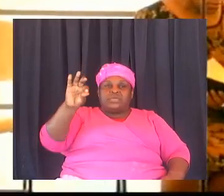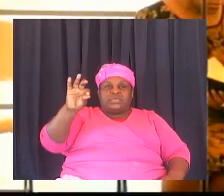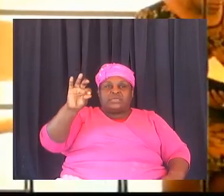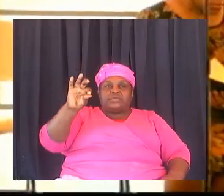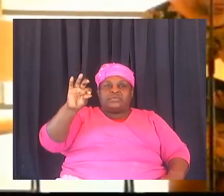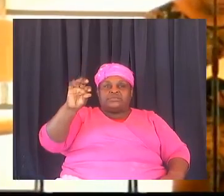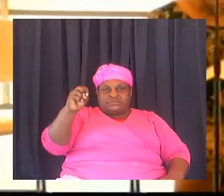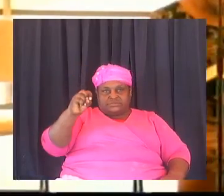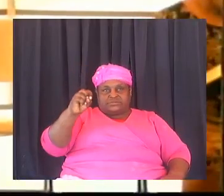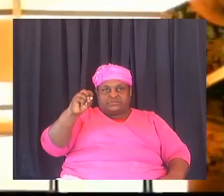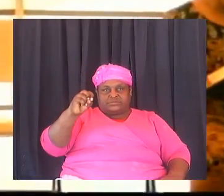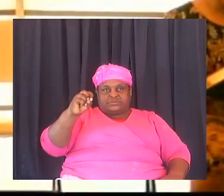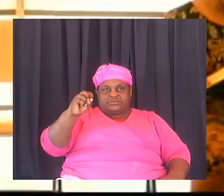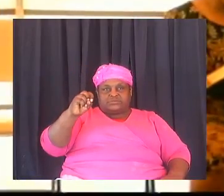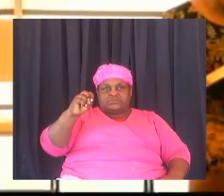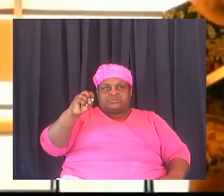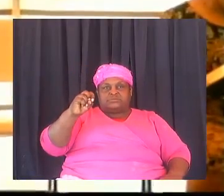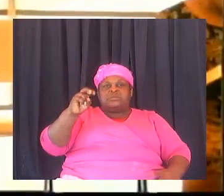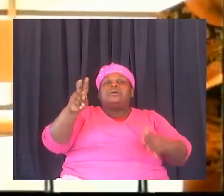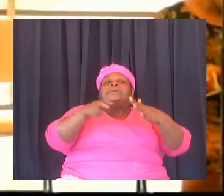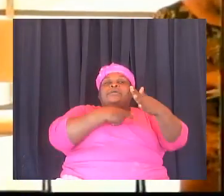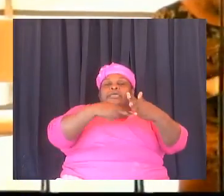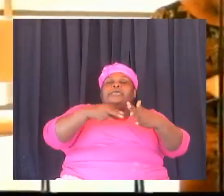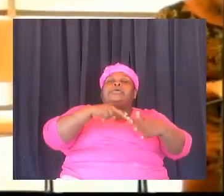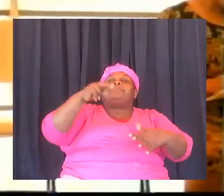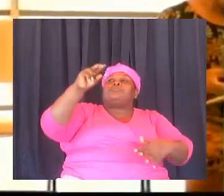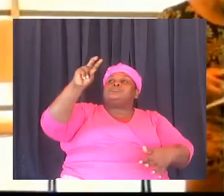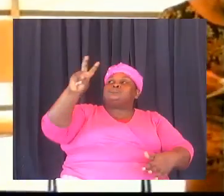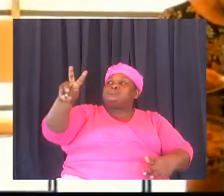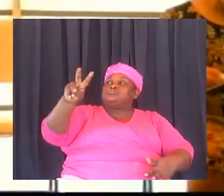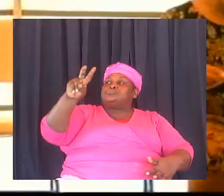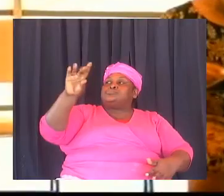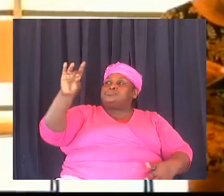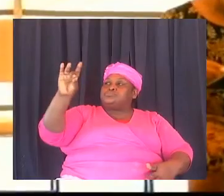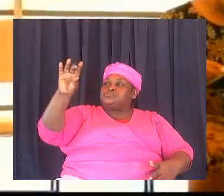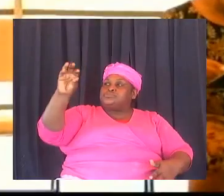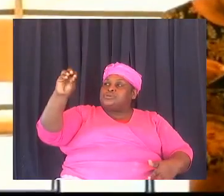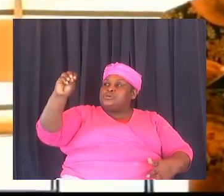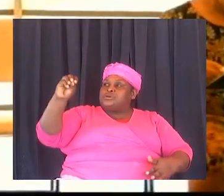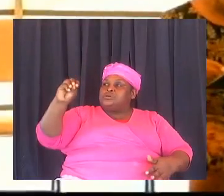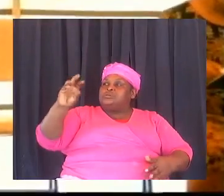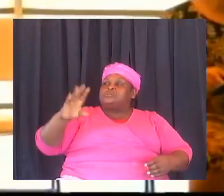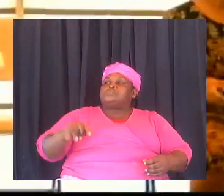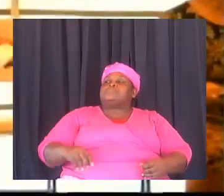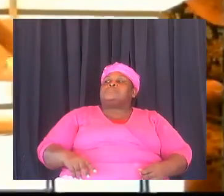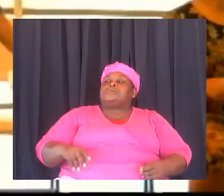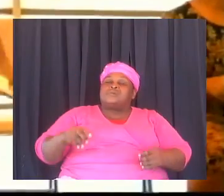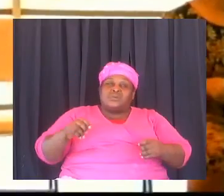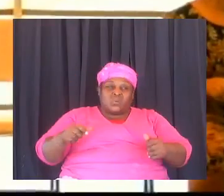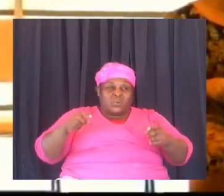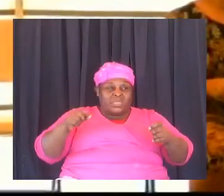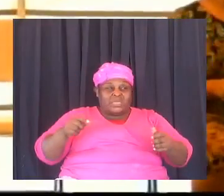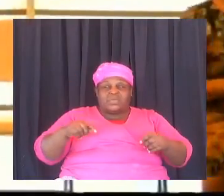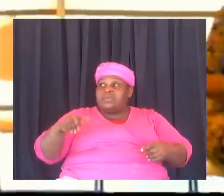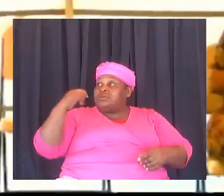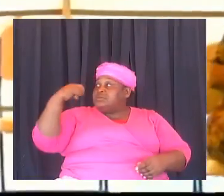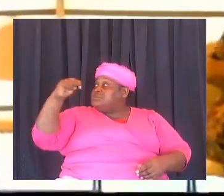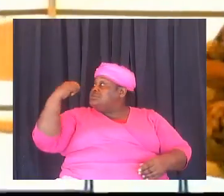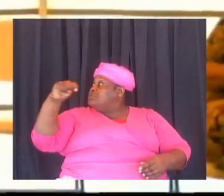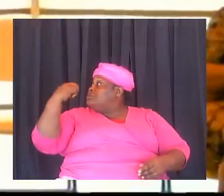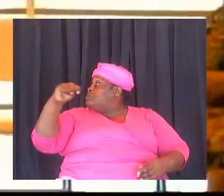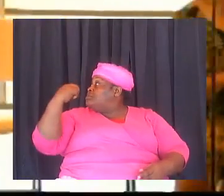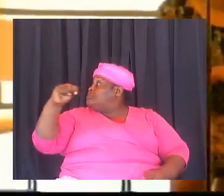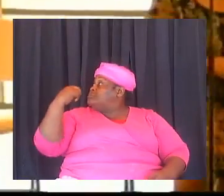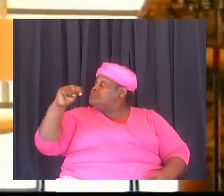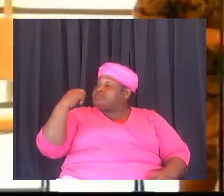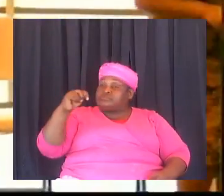Hymn 280. Praise God. Quick, short testimony. You know, these are days when things are so heavy